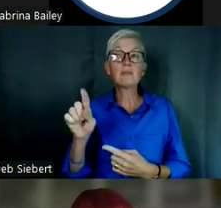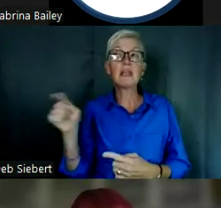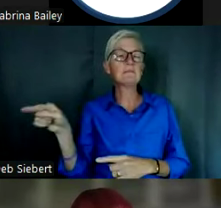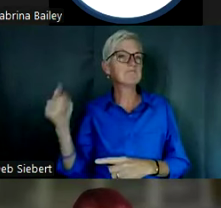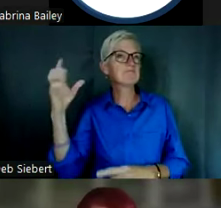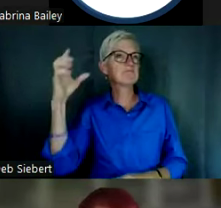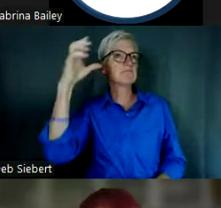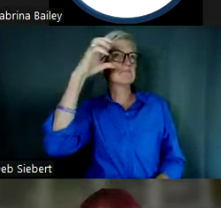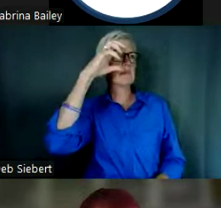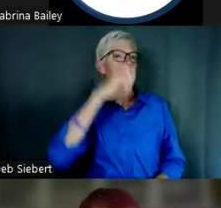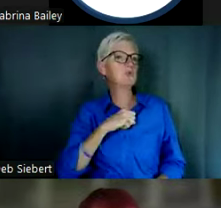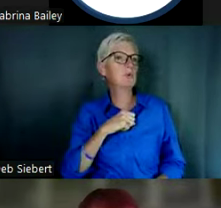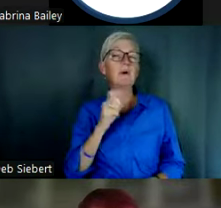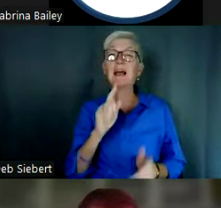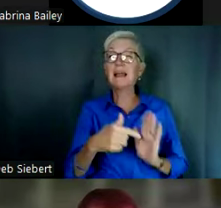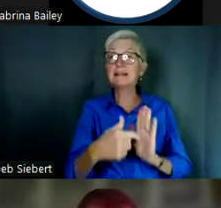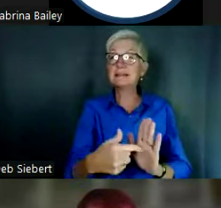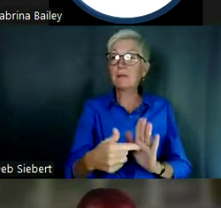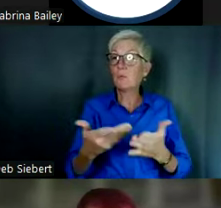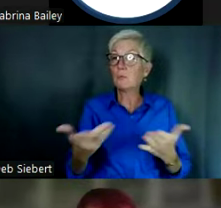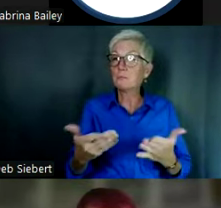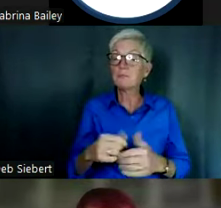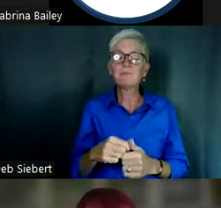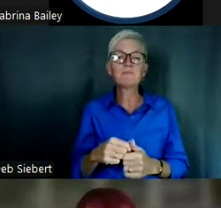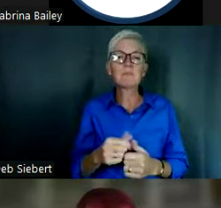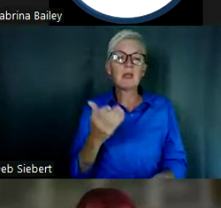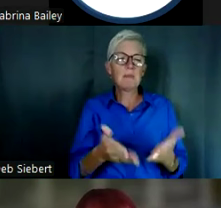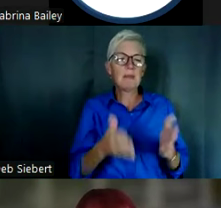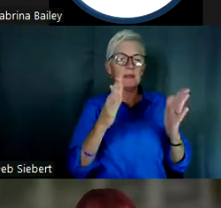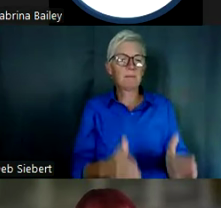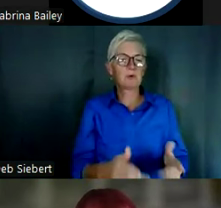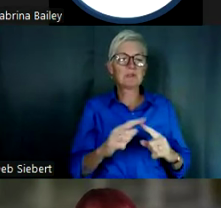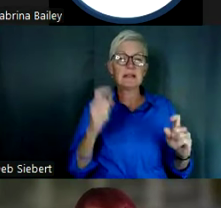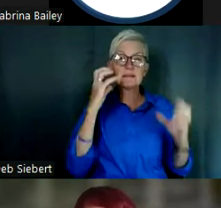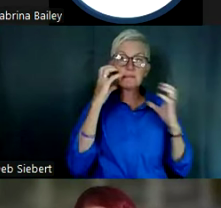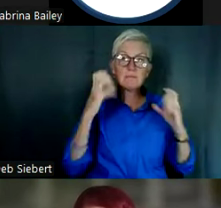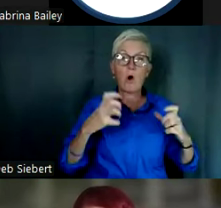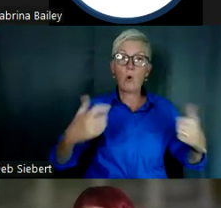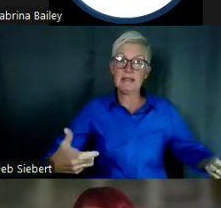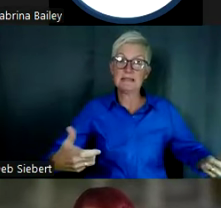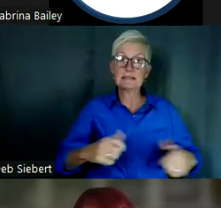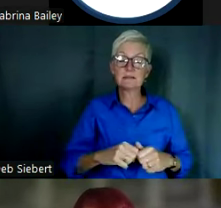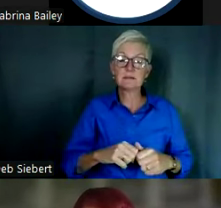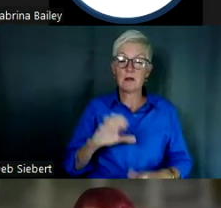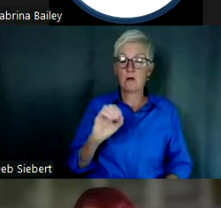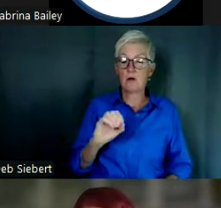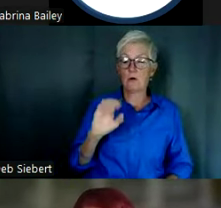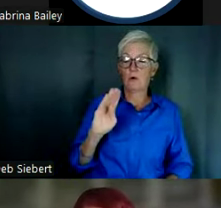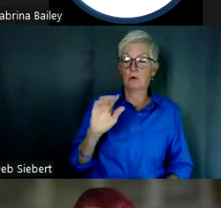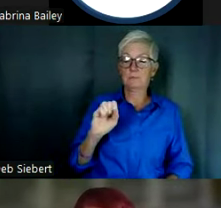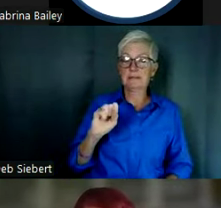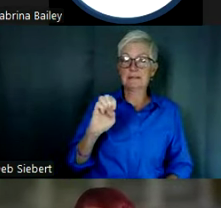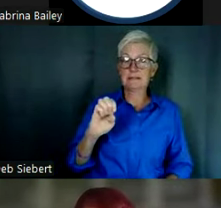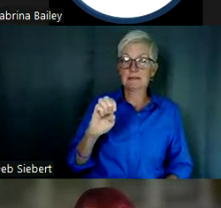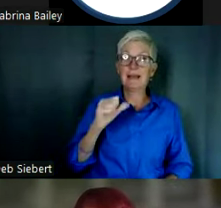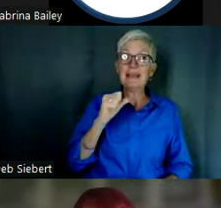assumption about. So I'll give you some examples. Let's say you have somebody who's obese. Obesity itself has not yet been found to